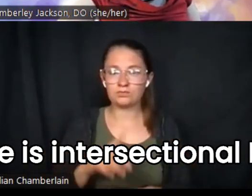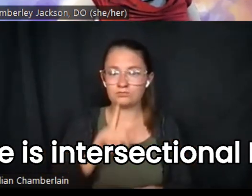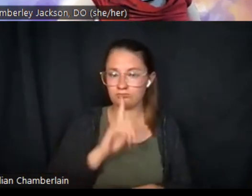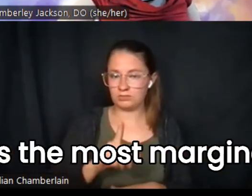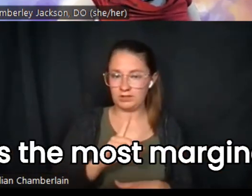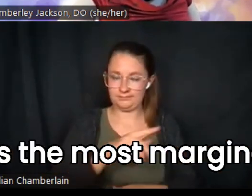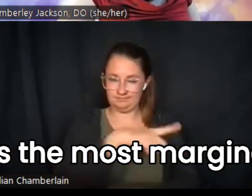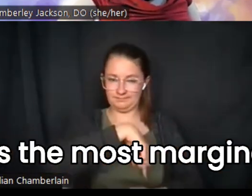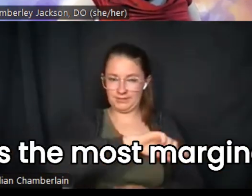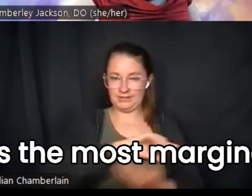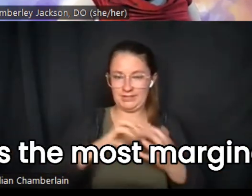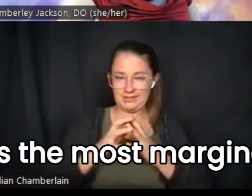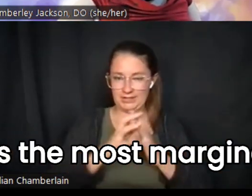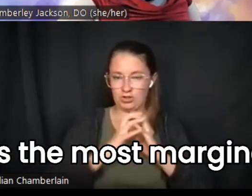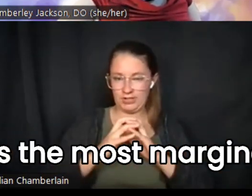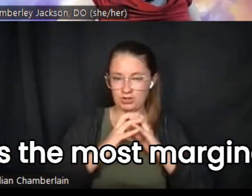It